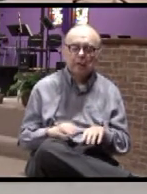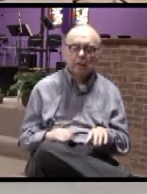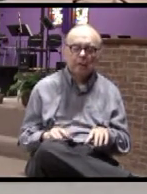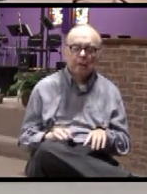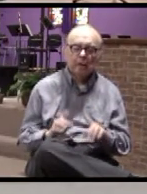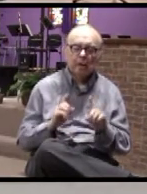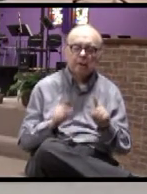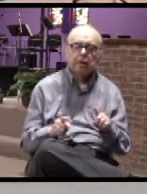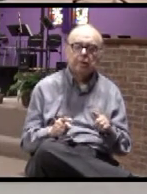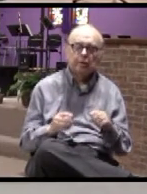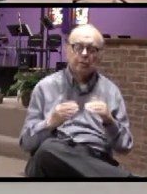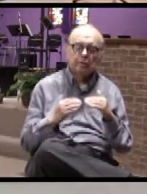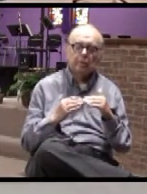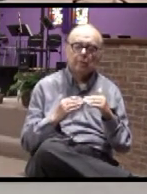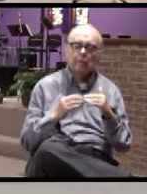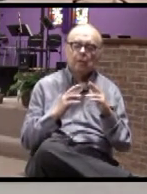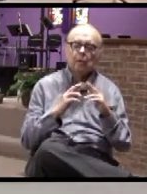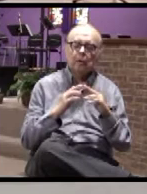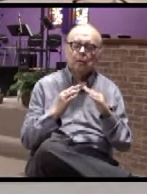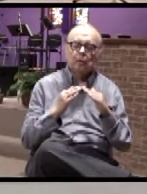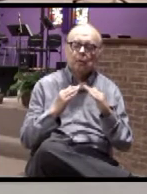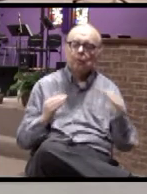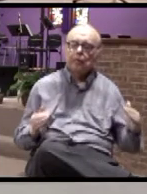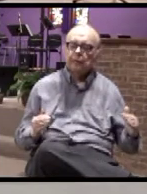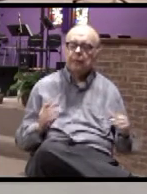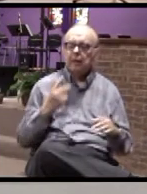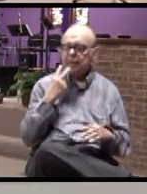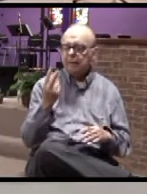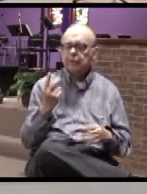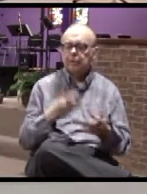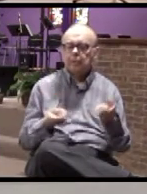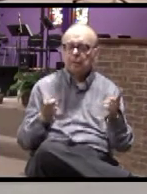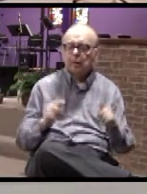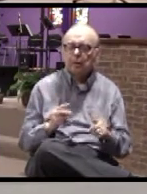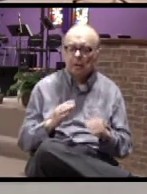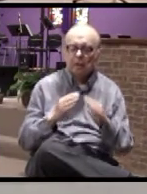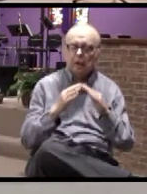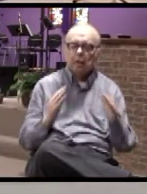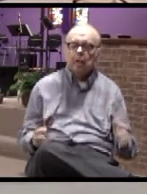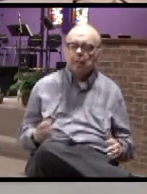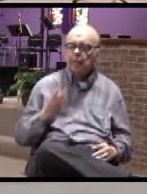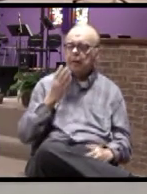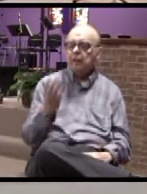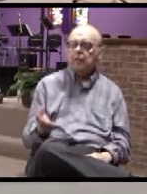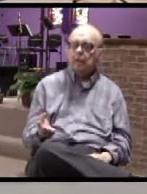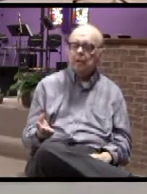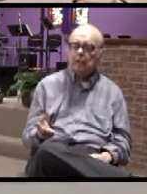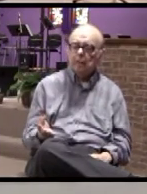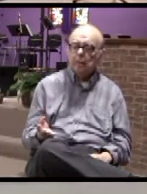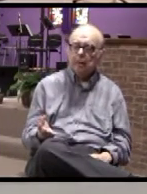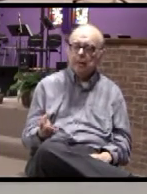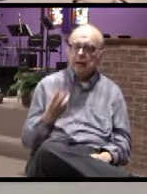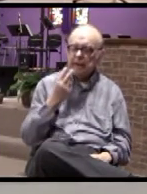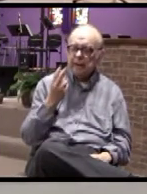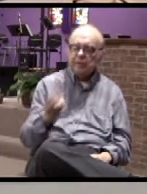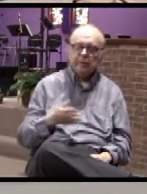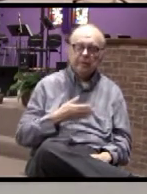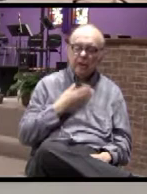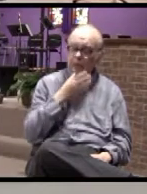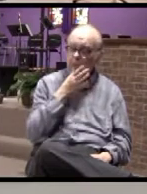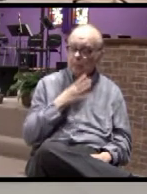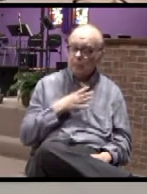the rooftop and see what's happening. He goes up to the rooftop and there's a young lady up there bathing.